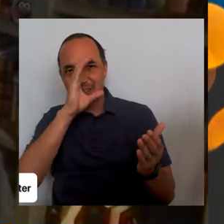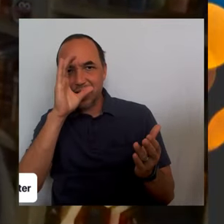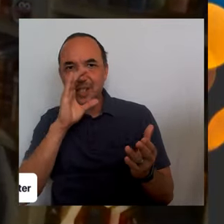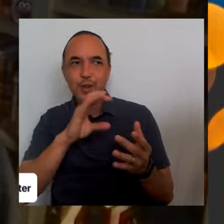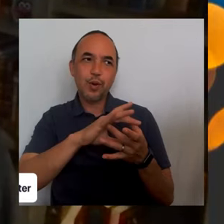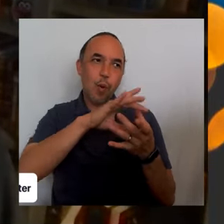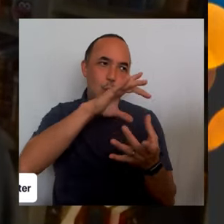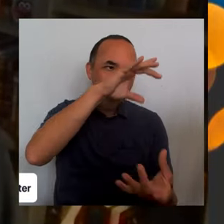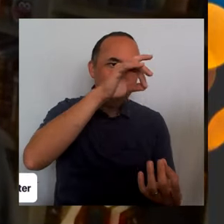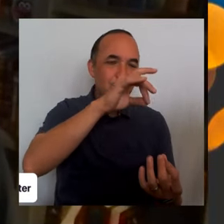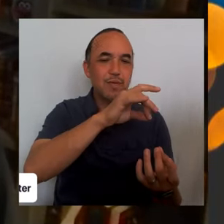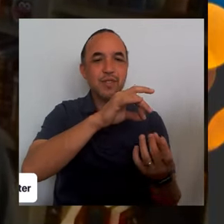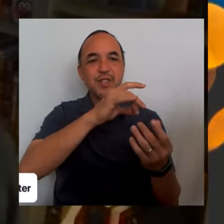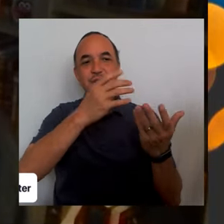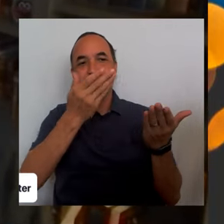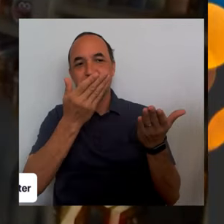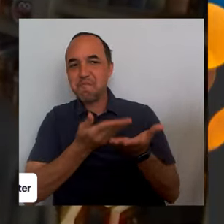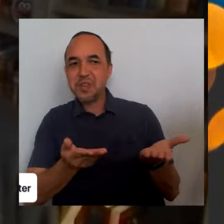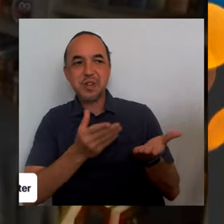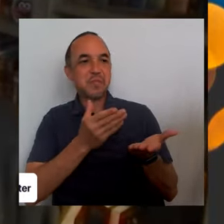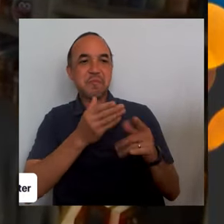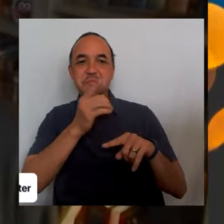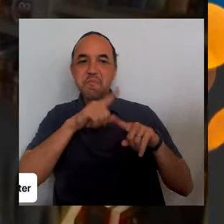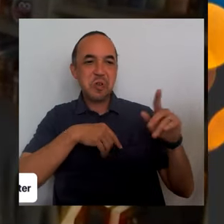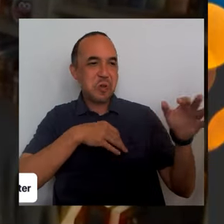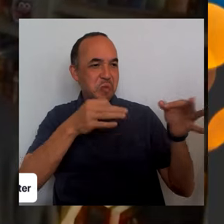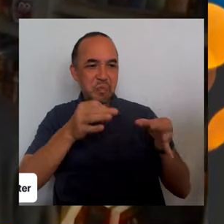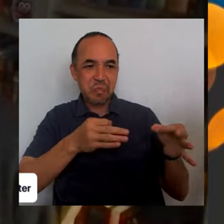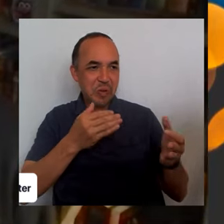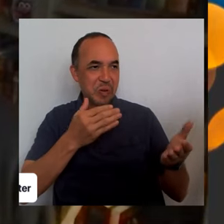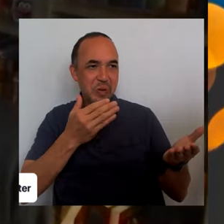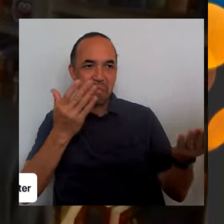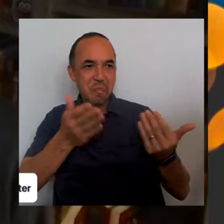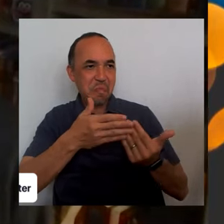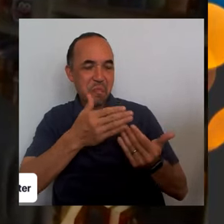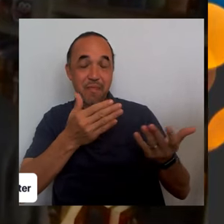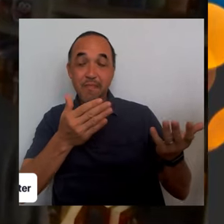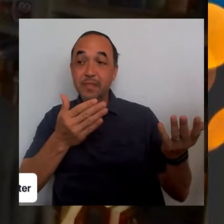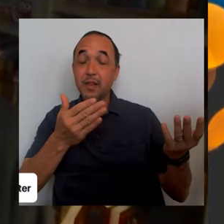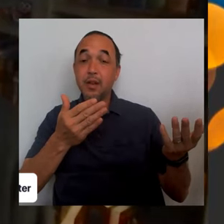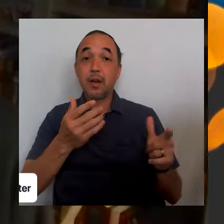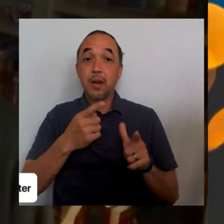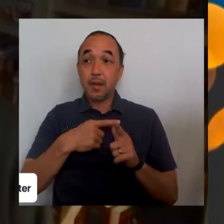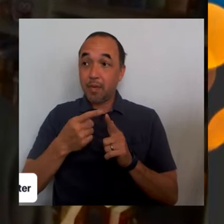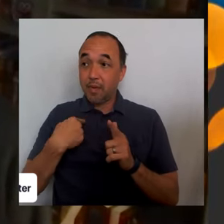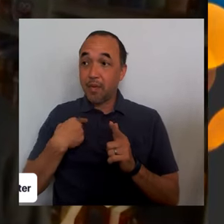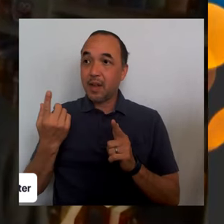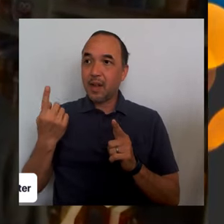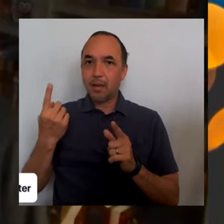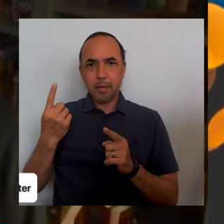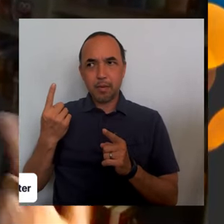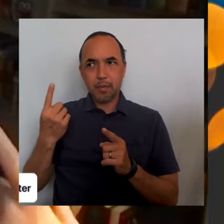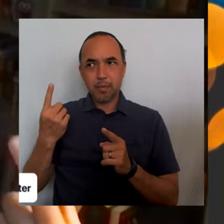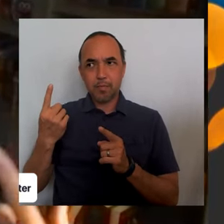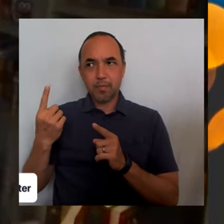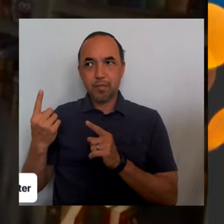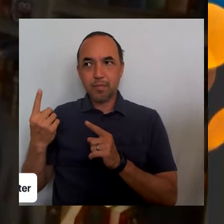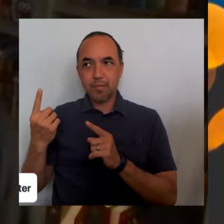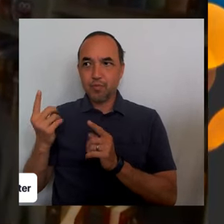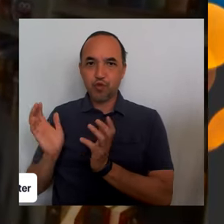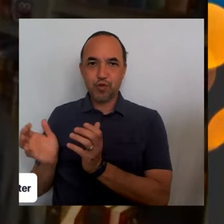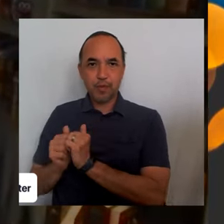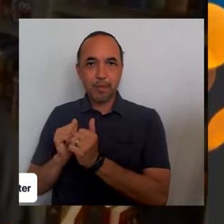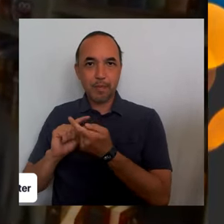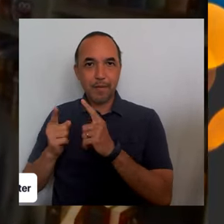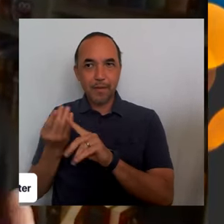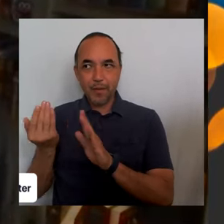things you can't that you can't explain. And we reconnected, and she said, "Don't you remember what was happening